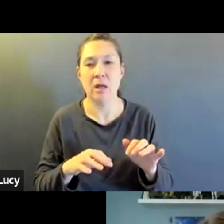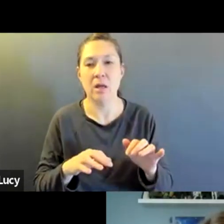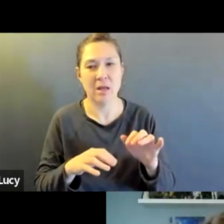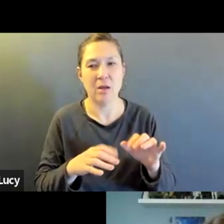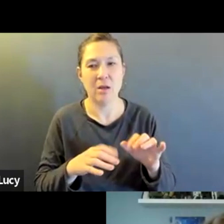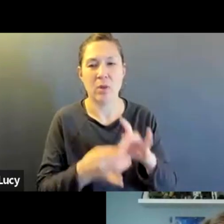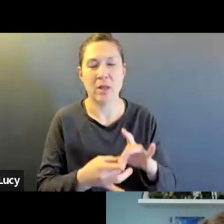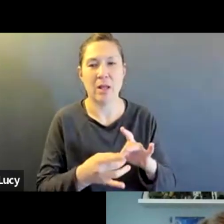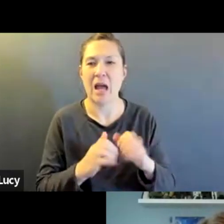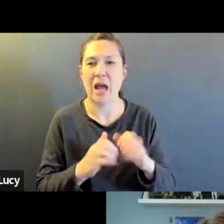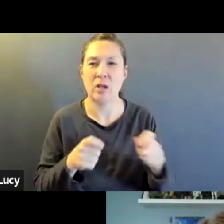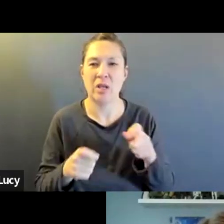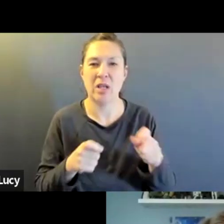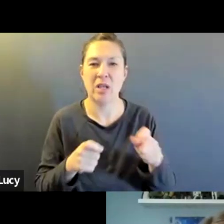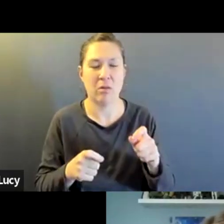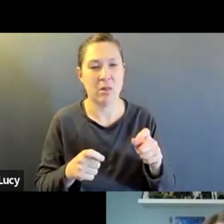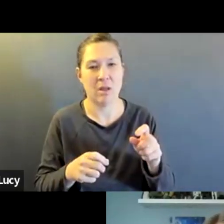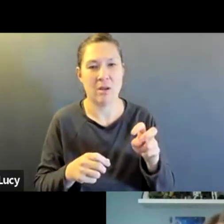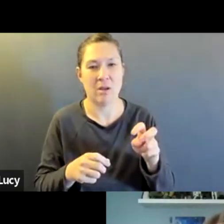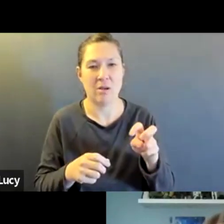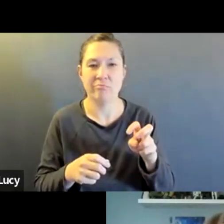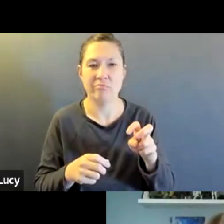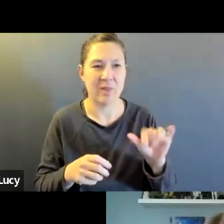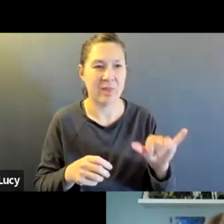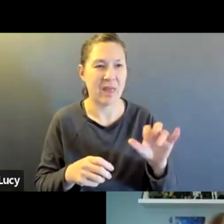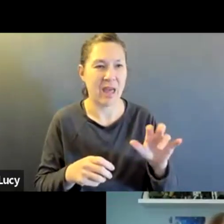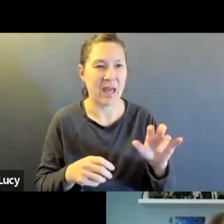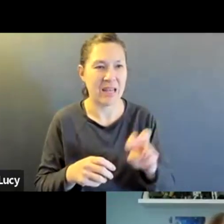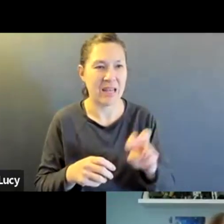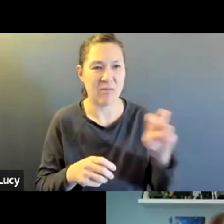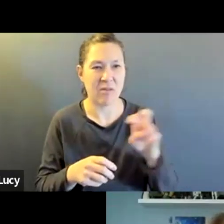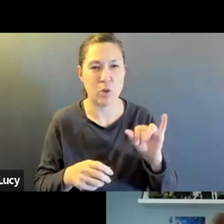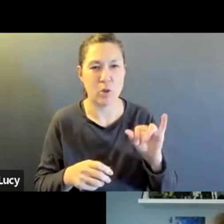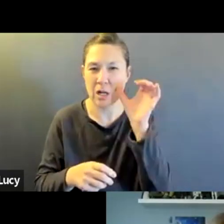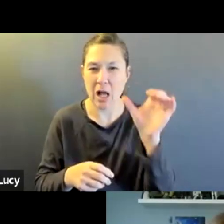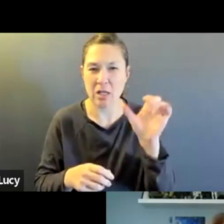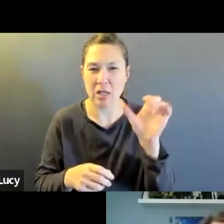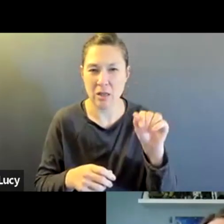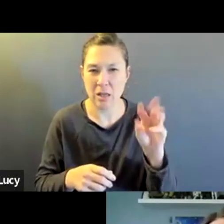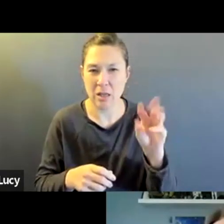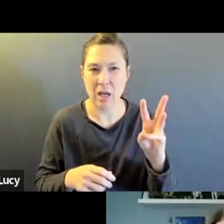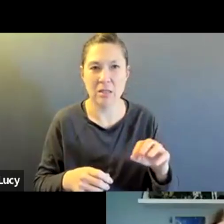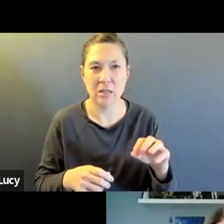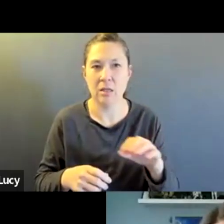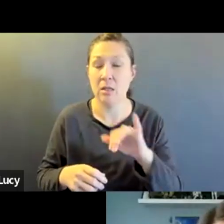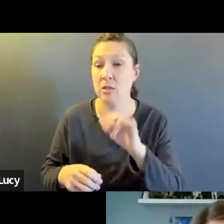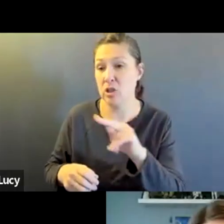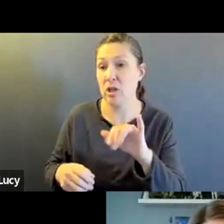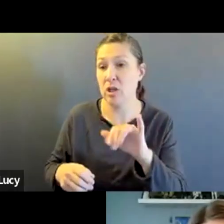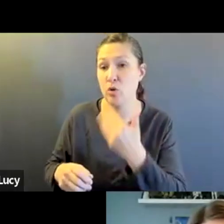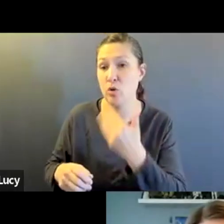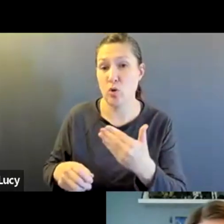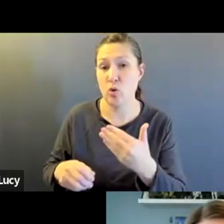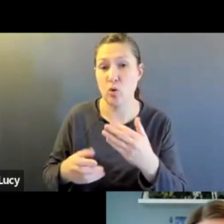to educators that I think might be helpful to the audience. That is a helpful resource. Amanda, just a couple quick follow-up questions. Yeah. What about the